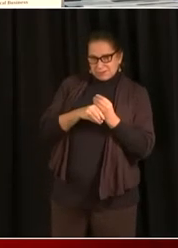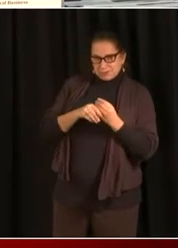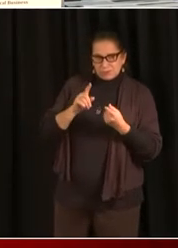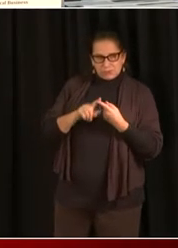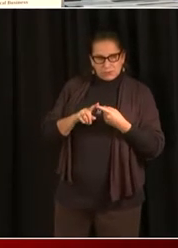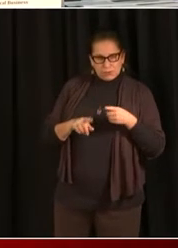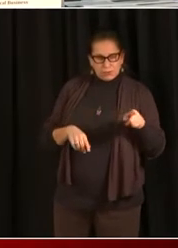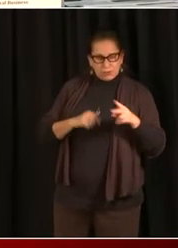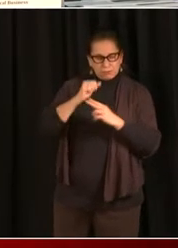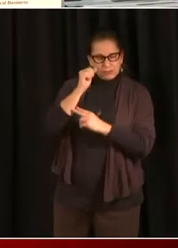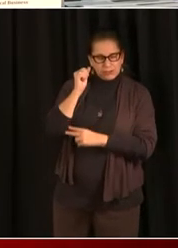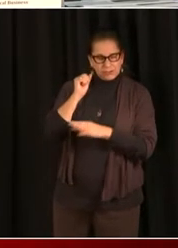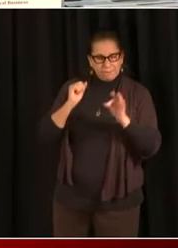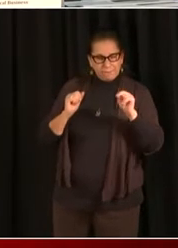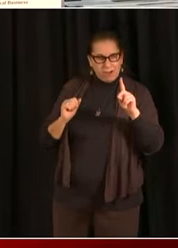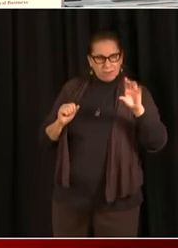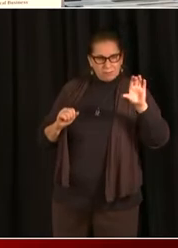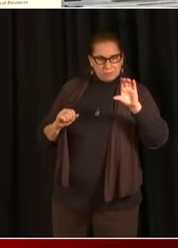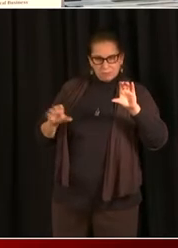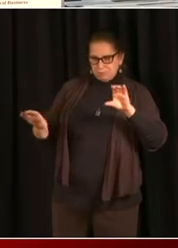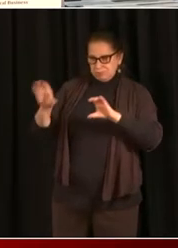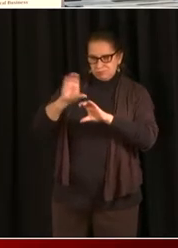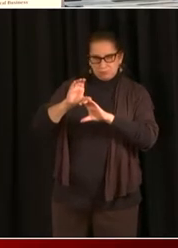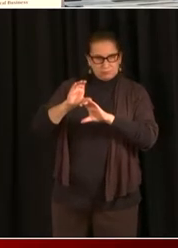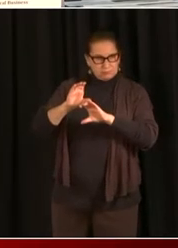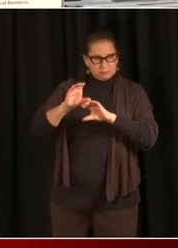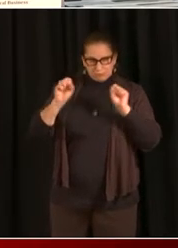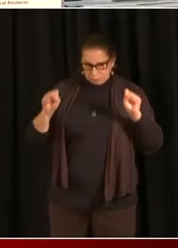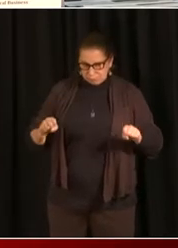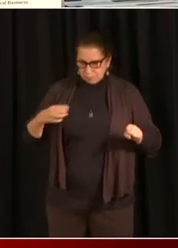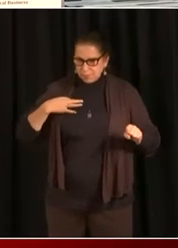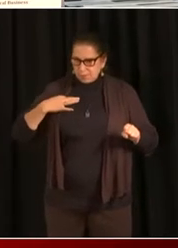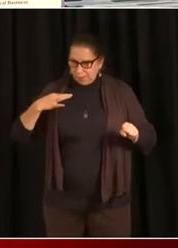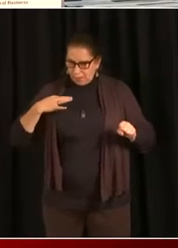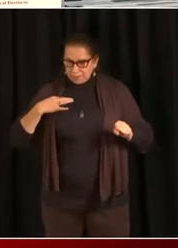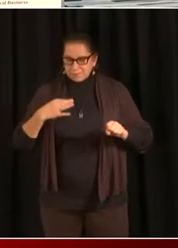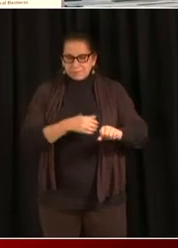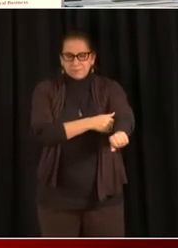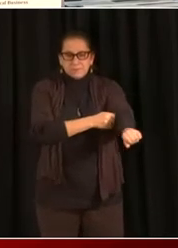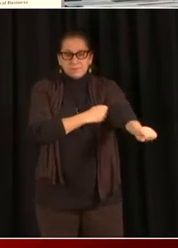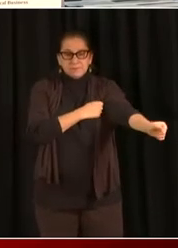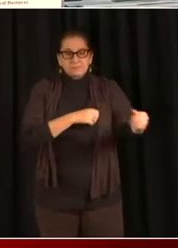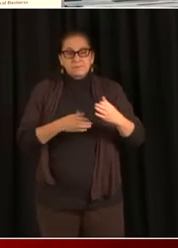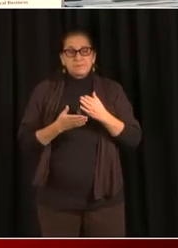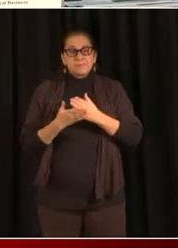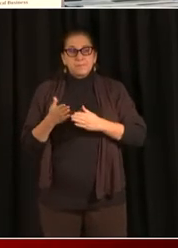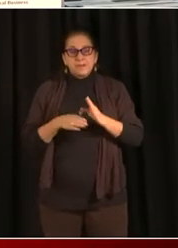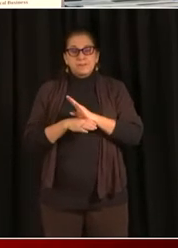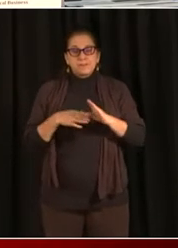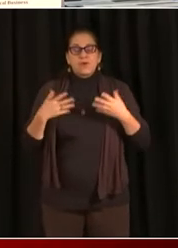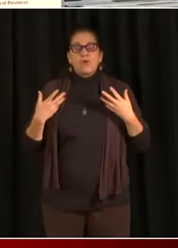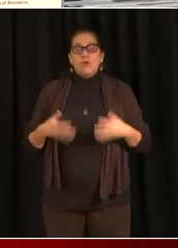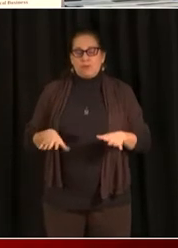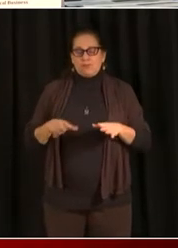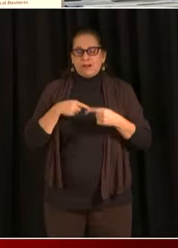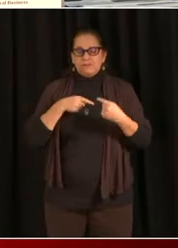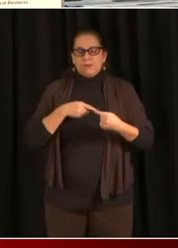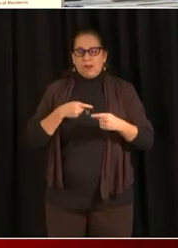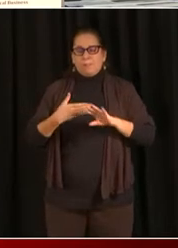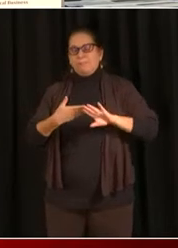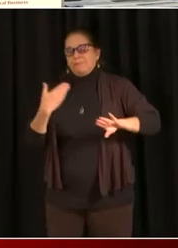were before the public health emergency, because we know that some businesses were struggling even before COVID hit